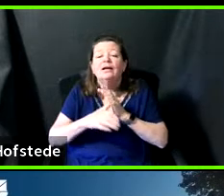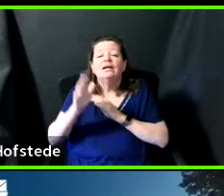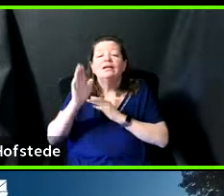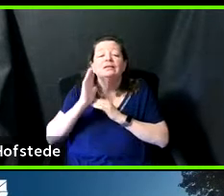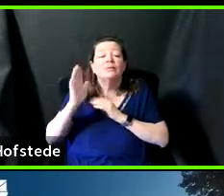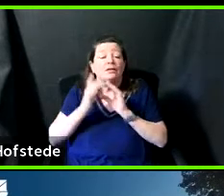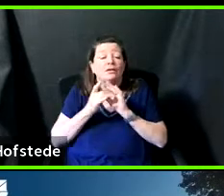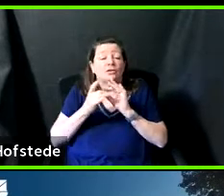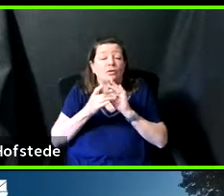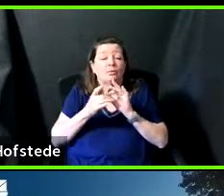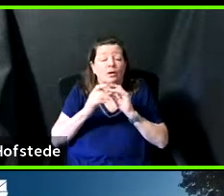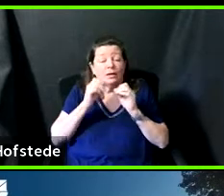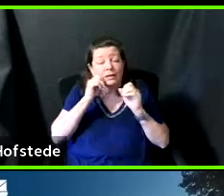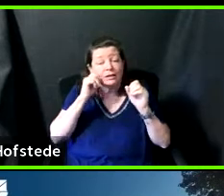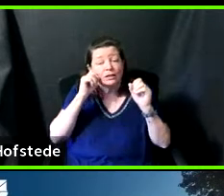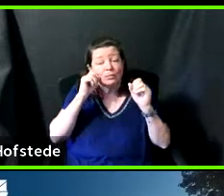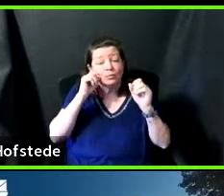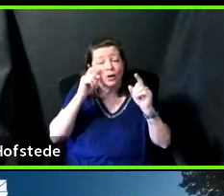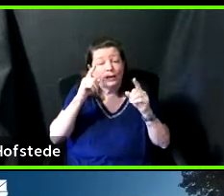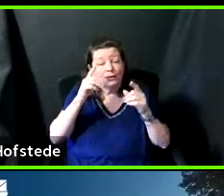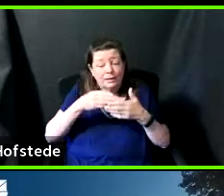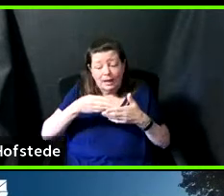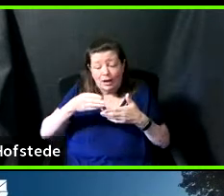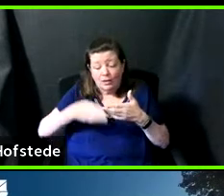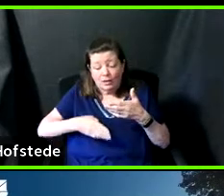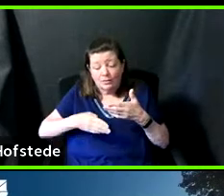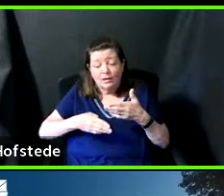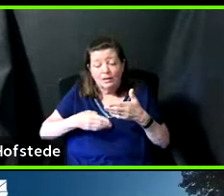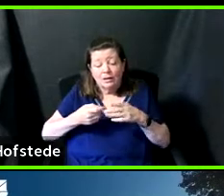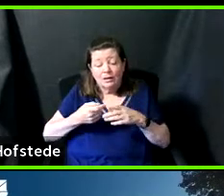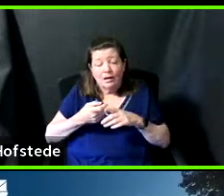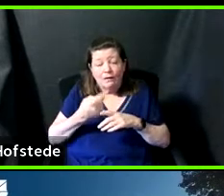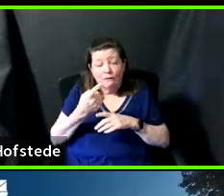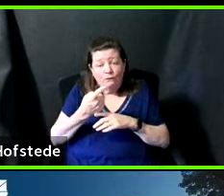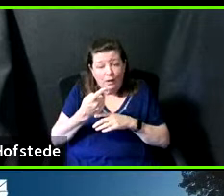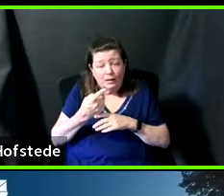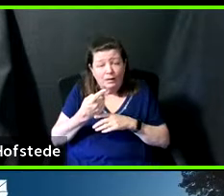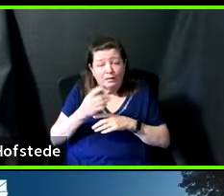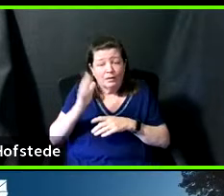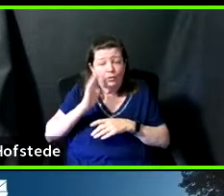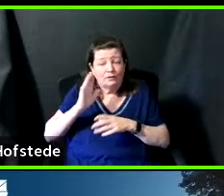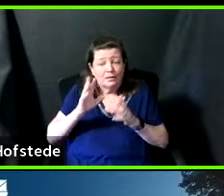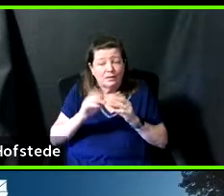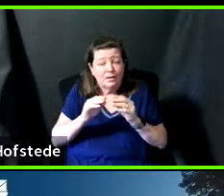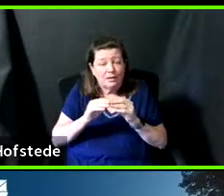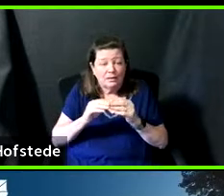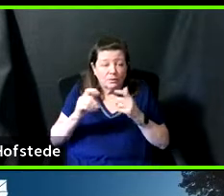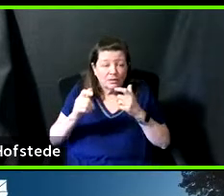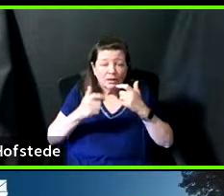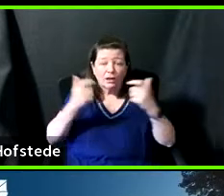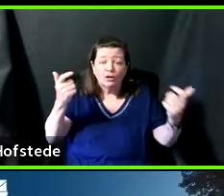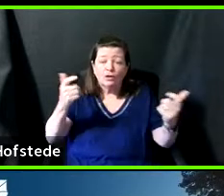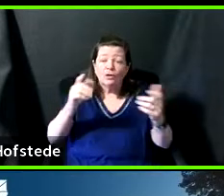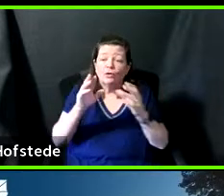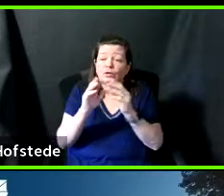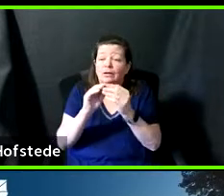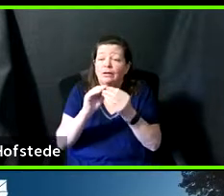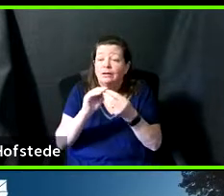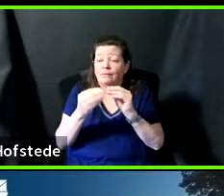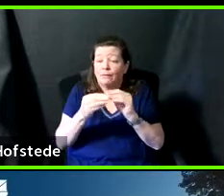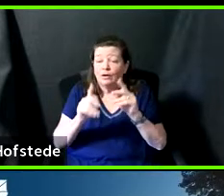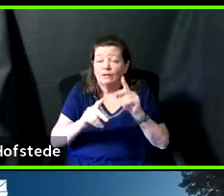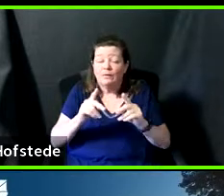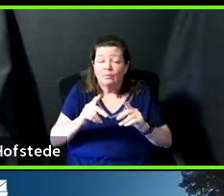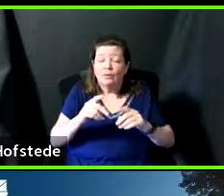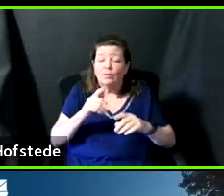the surprising outcome on one of these previous exercises was that a huge number of people put positive